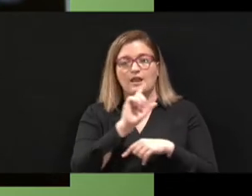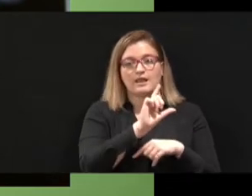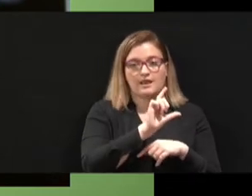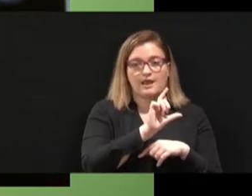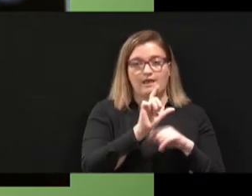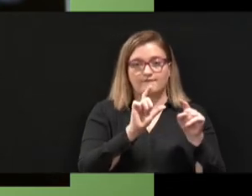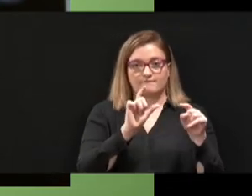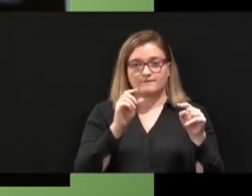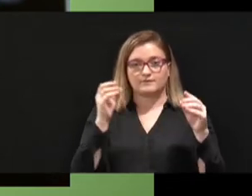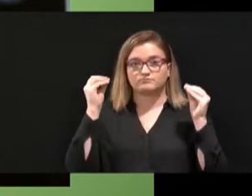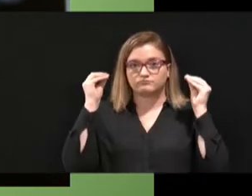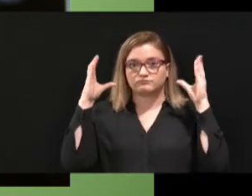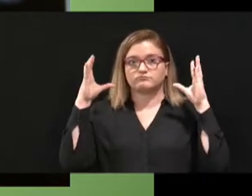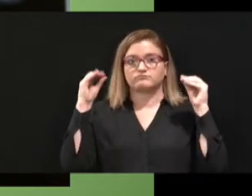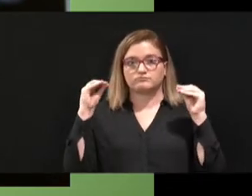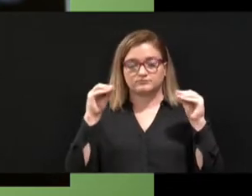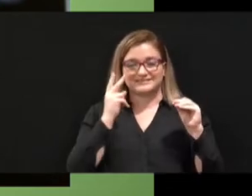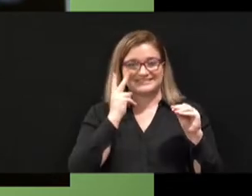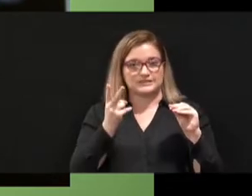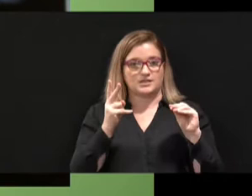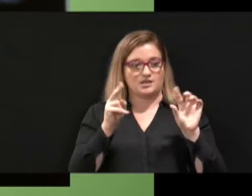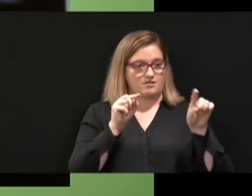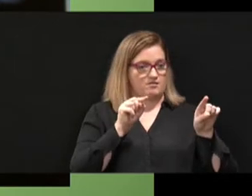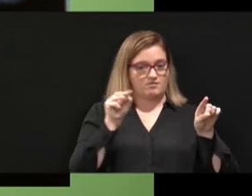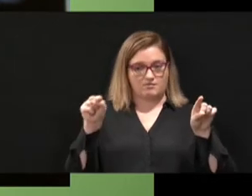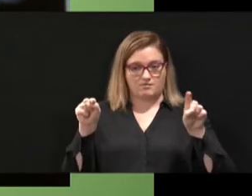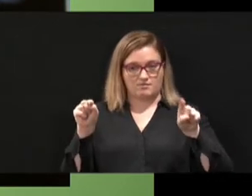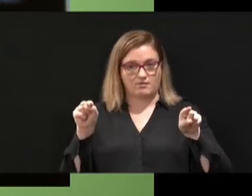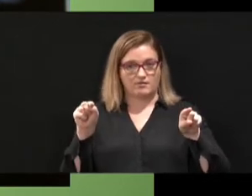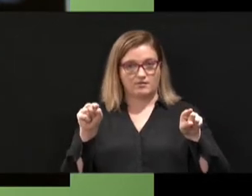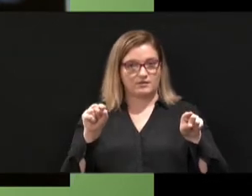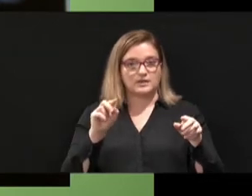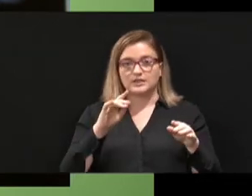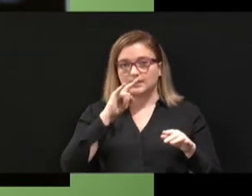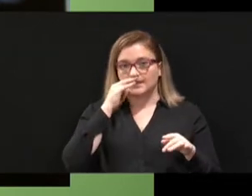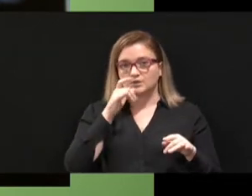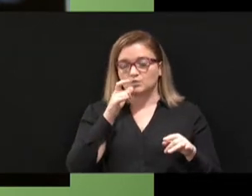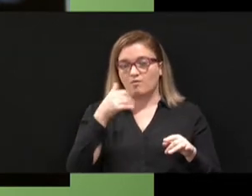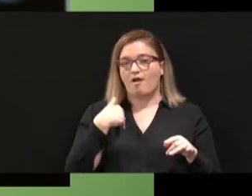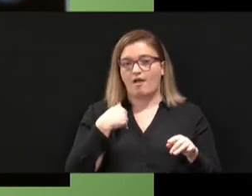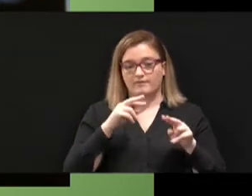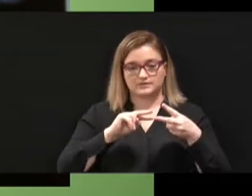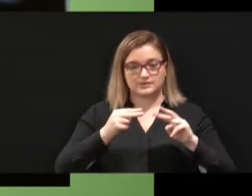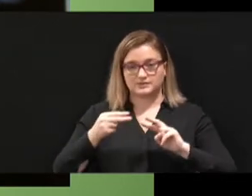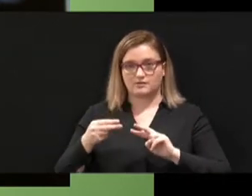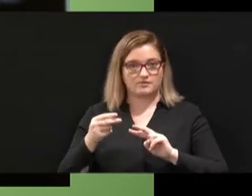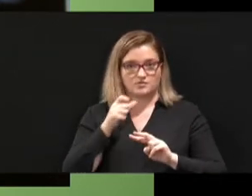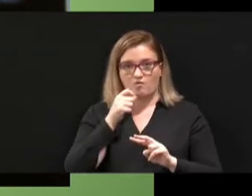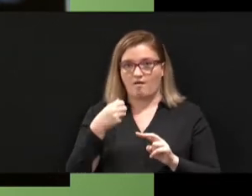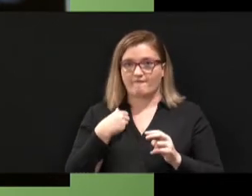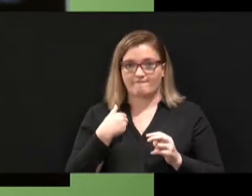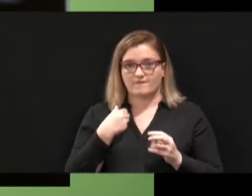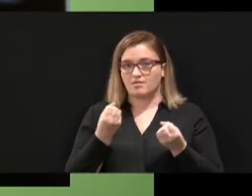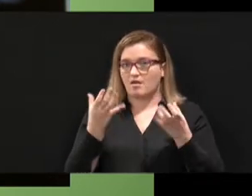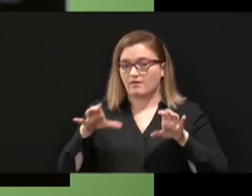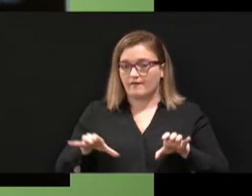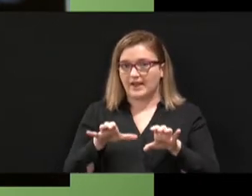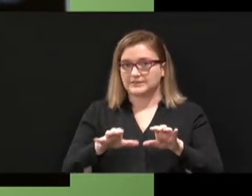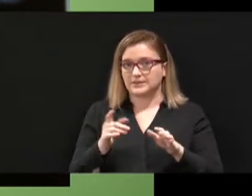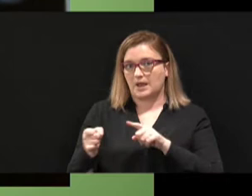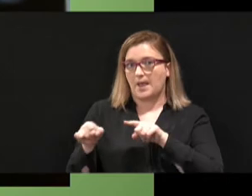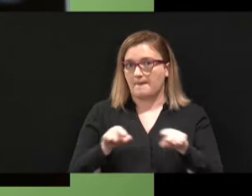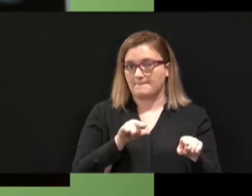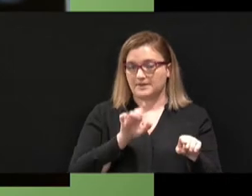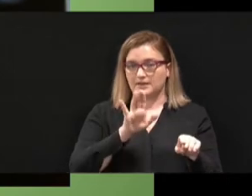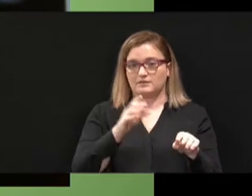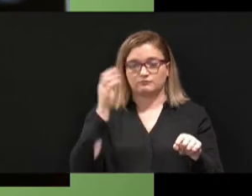lighting up. Children with dyslexia, you notice, don't have much going on in one of their hemispheres. But